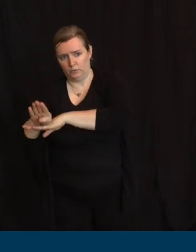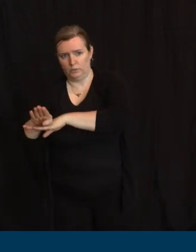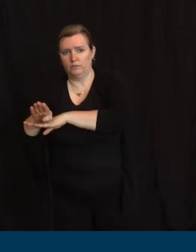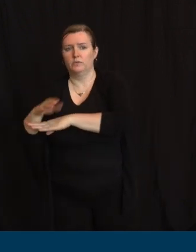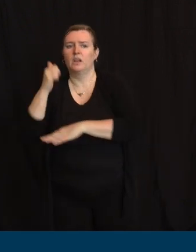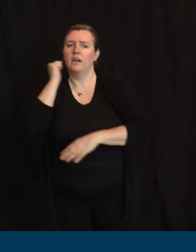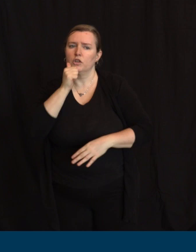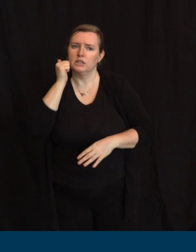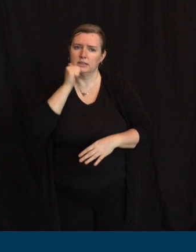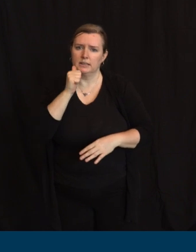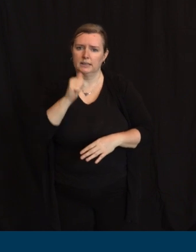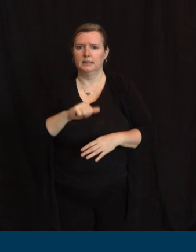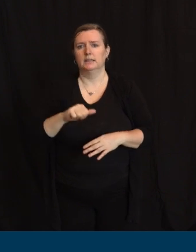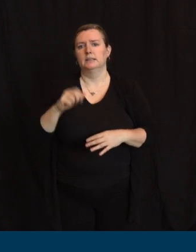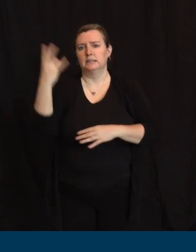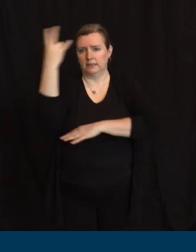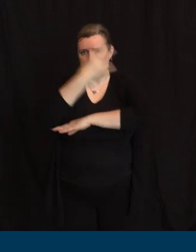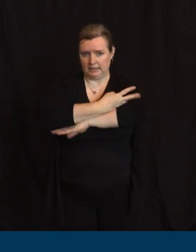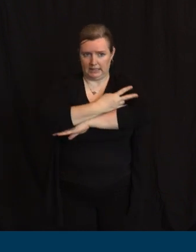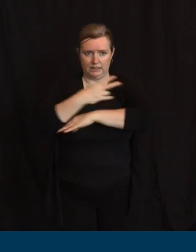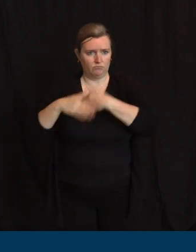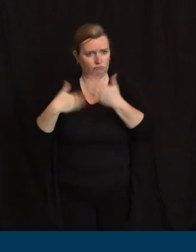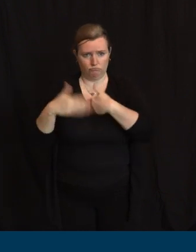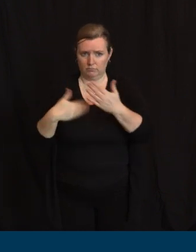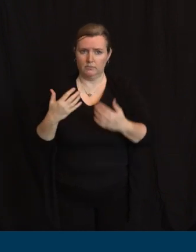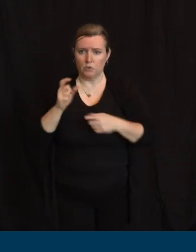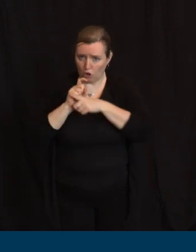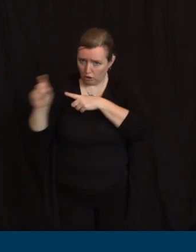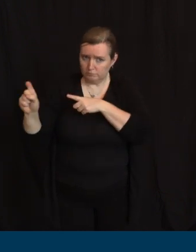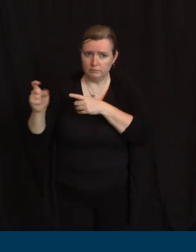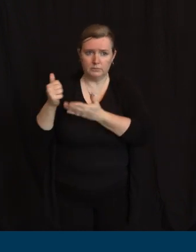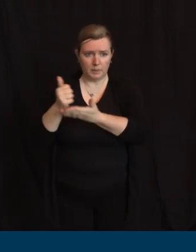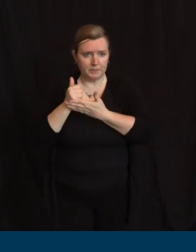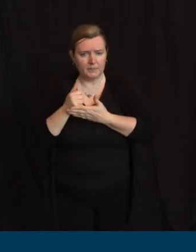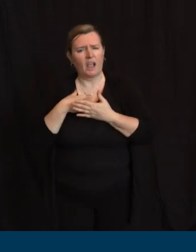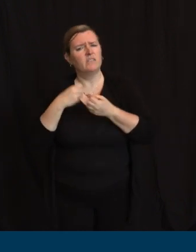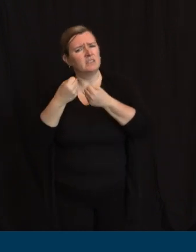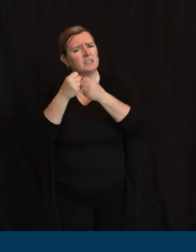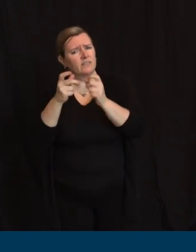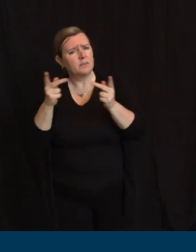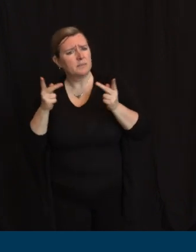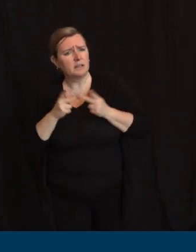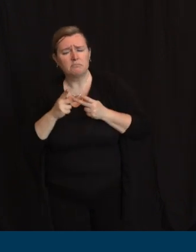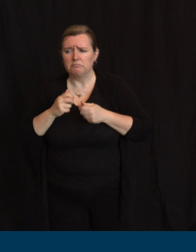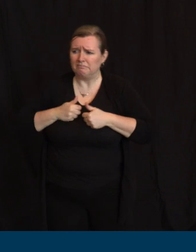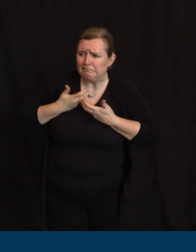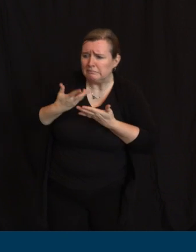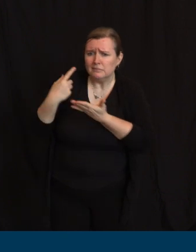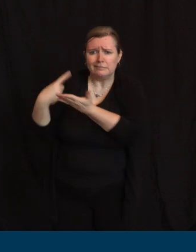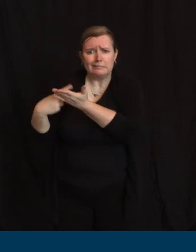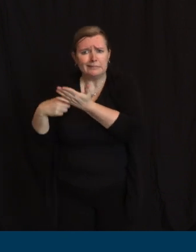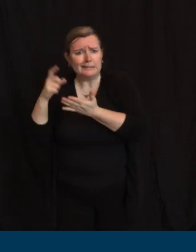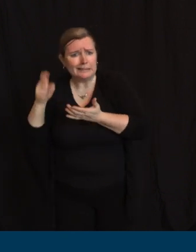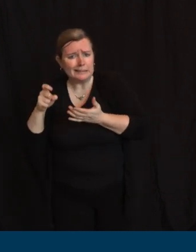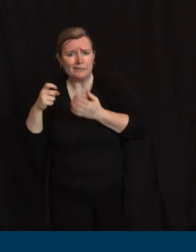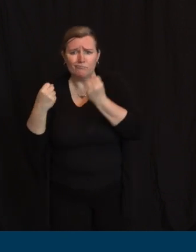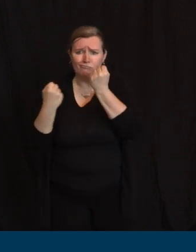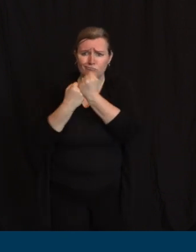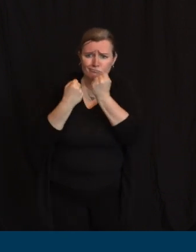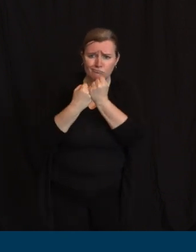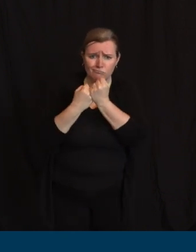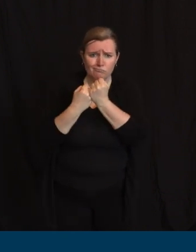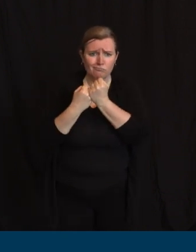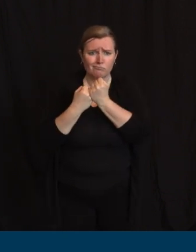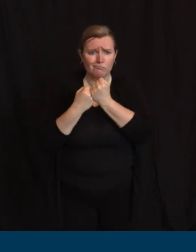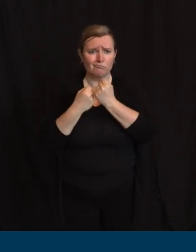have a safe space to talk and get support and care in these challenging times. We encourage